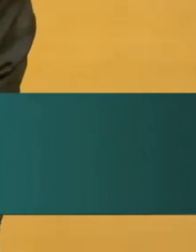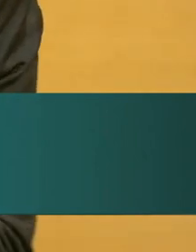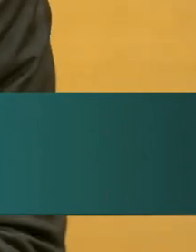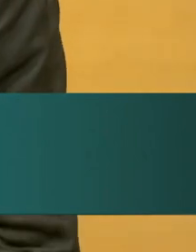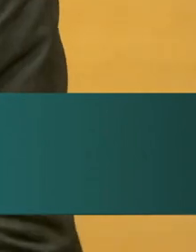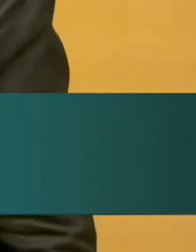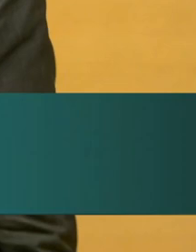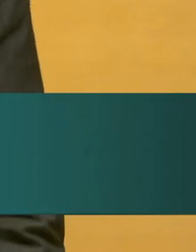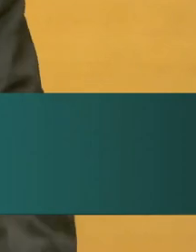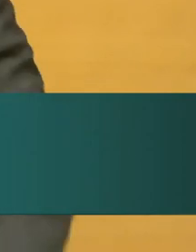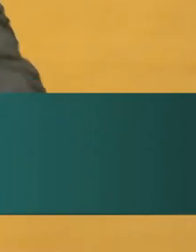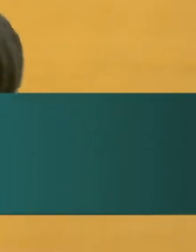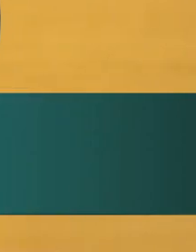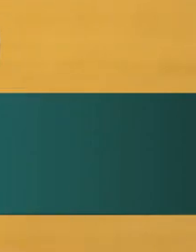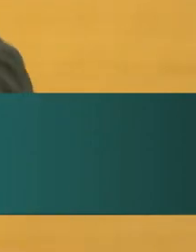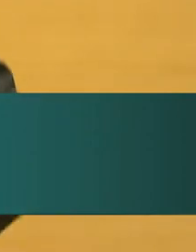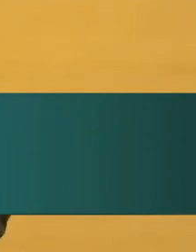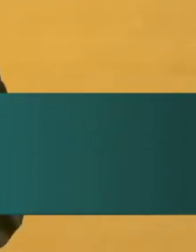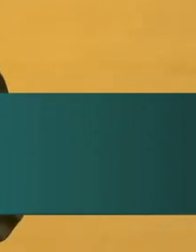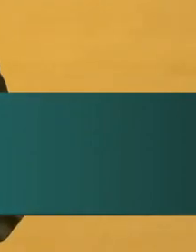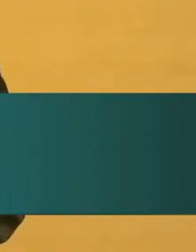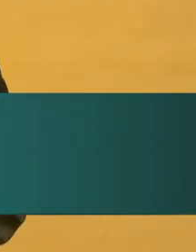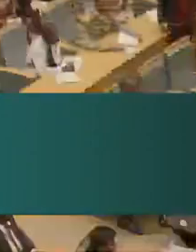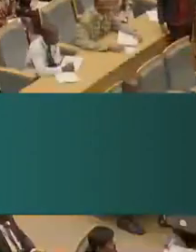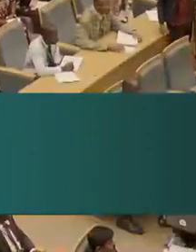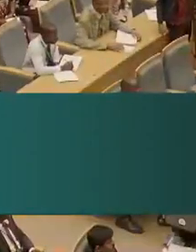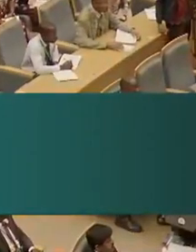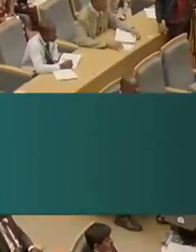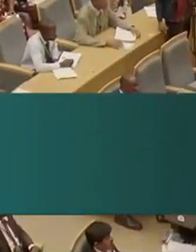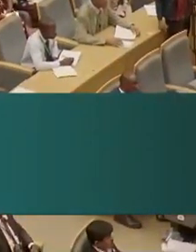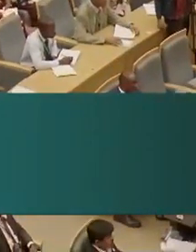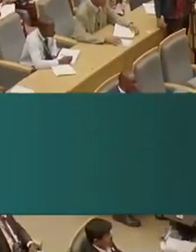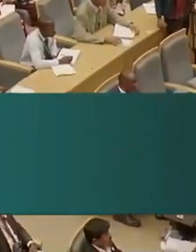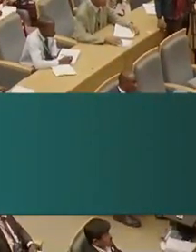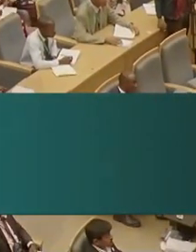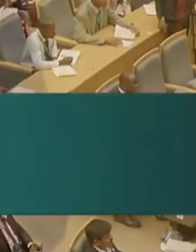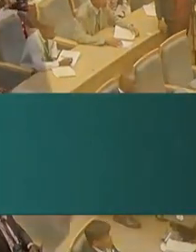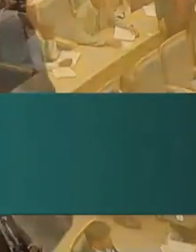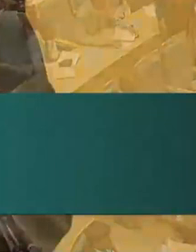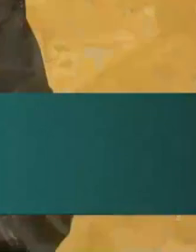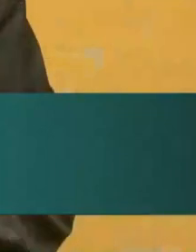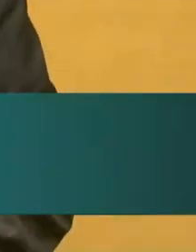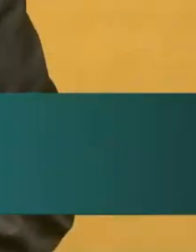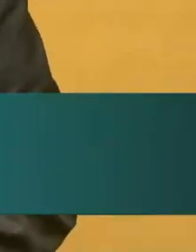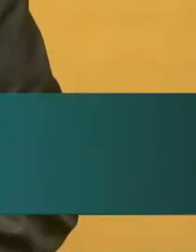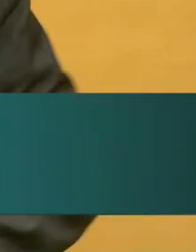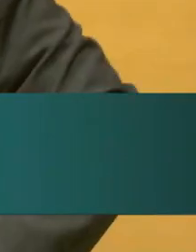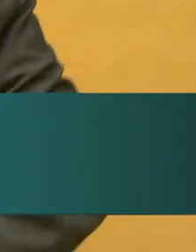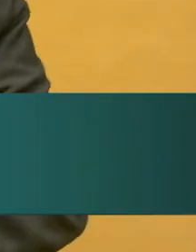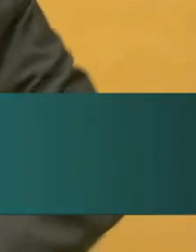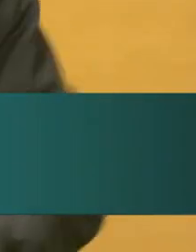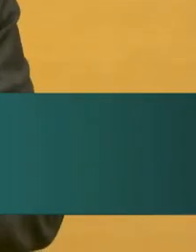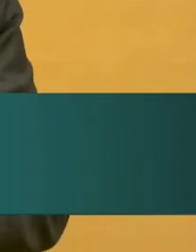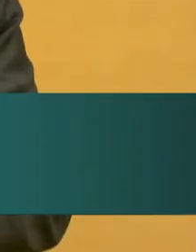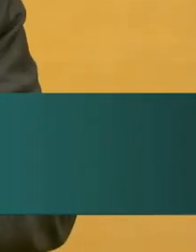all this and not have a vision. God has given you a vision, and that vision will produce, will